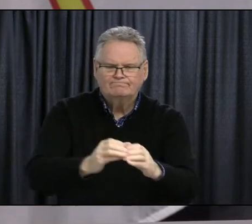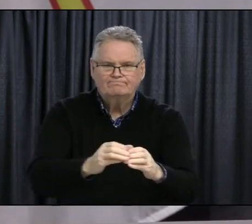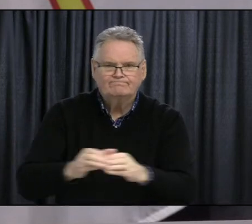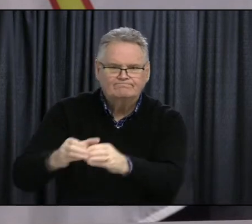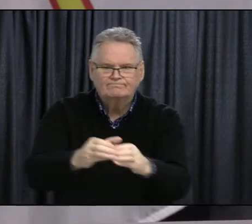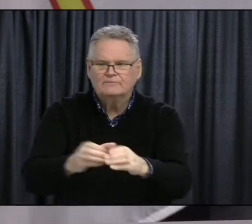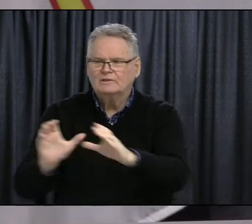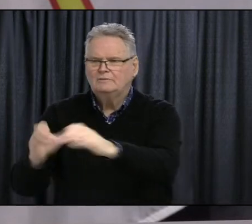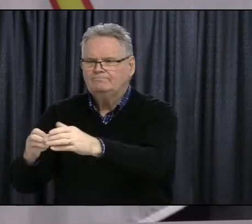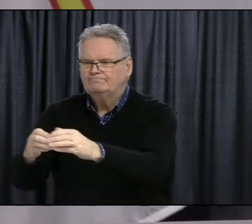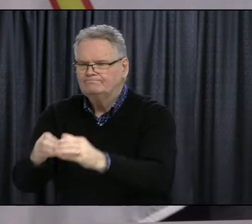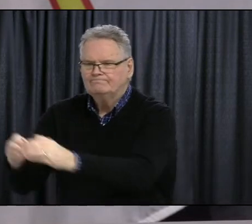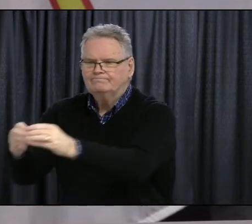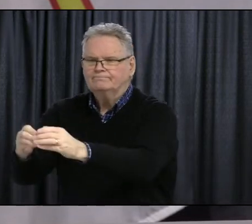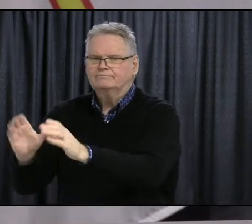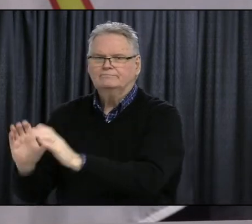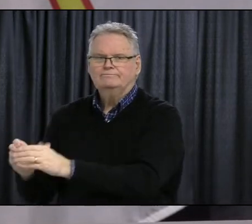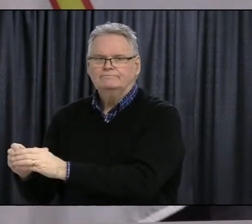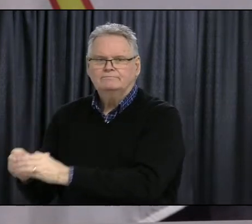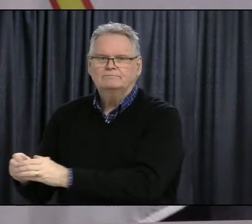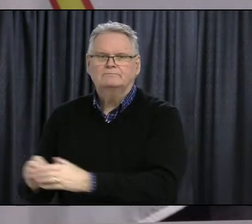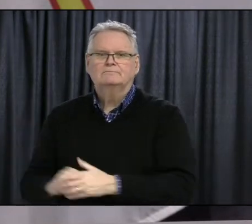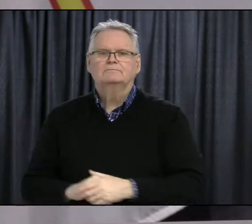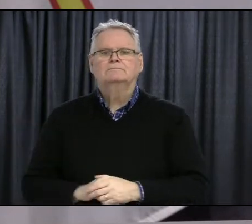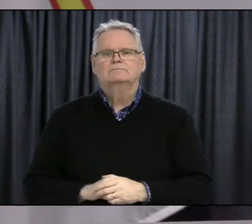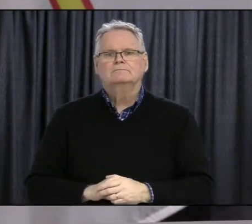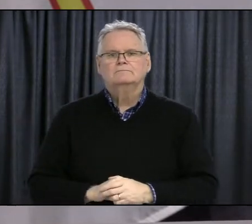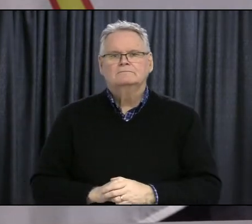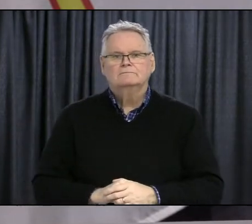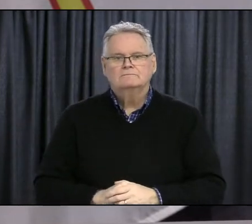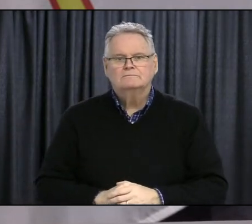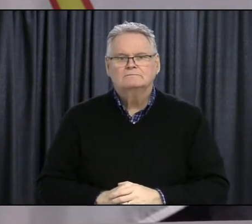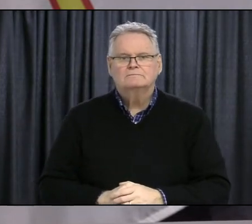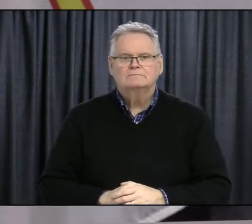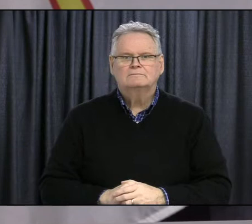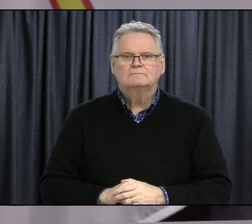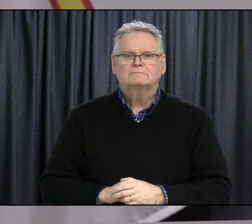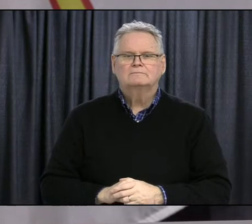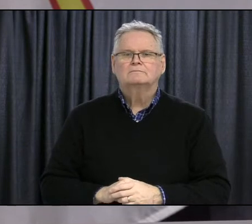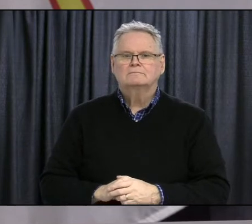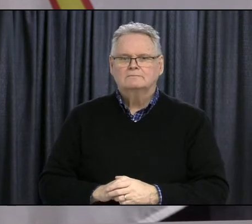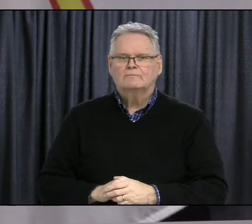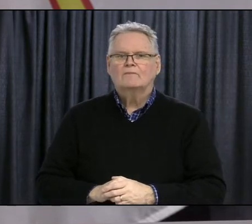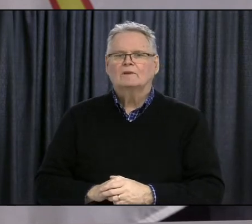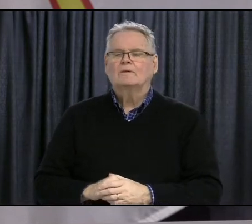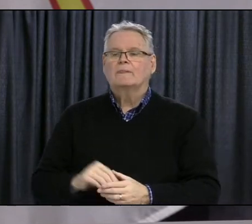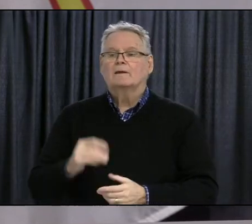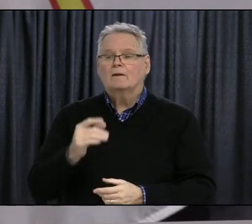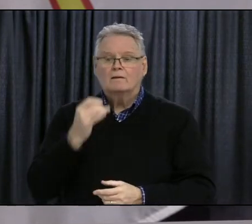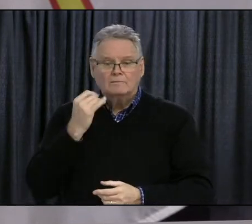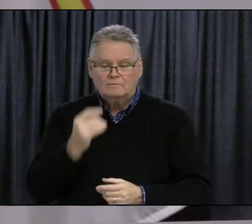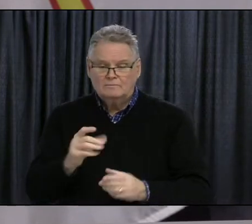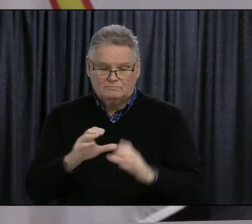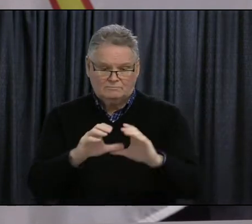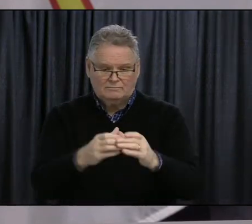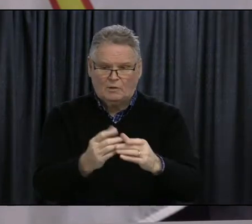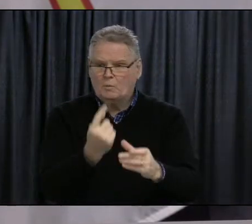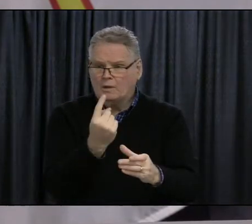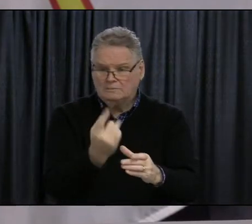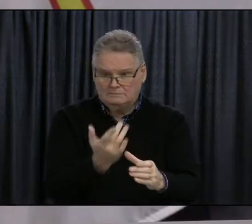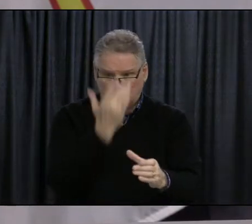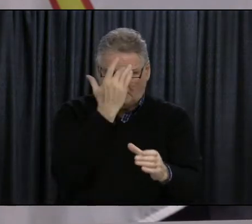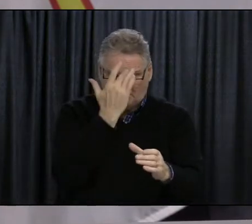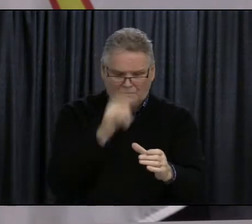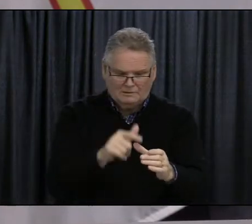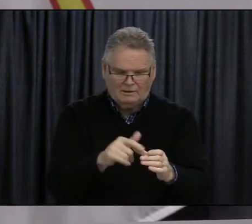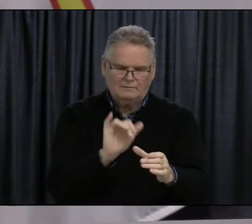could have the rest of the facility remain open. And so, if the daycares